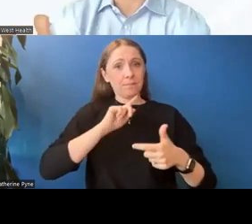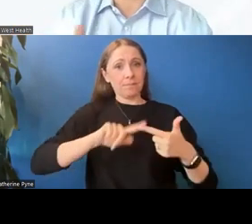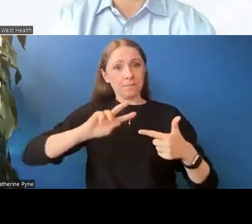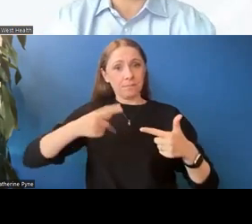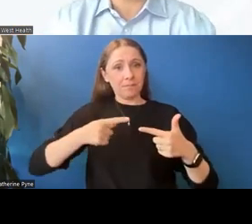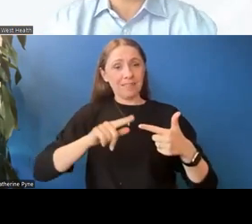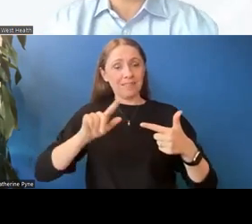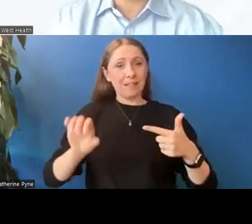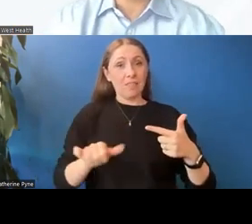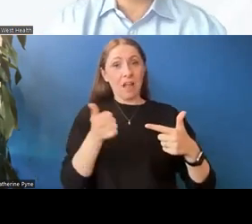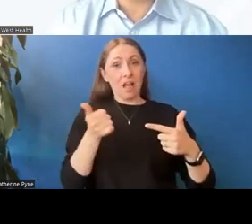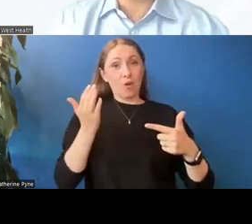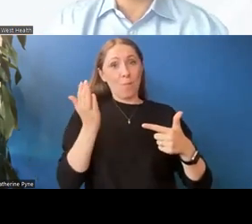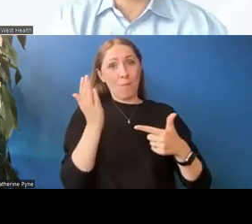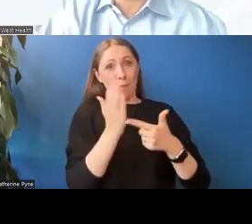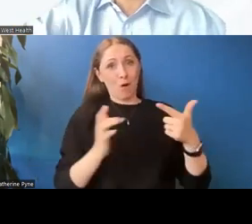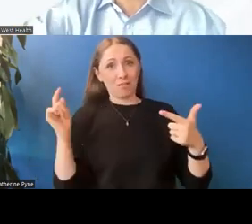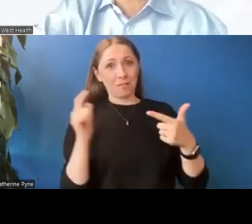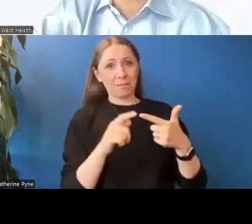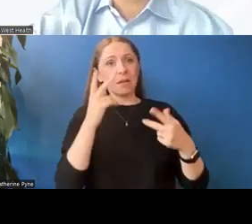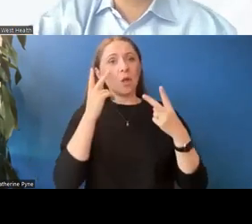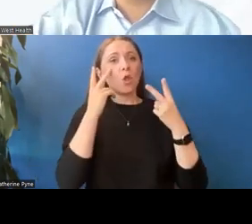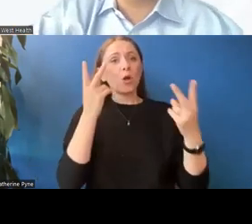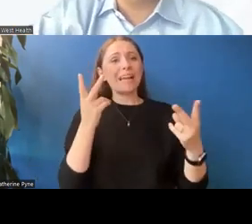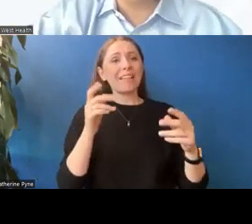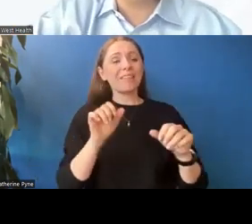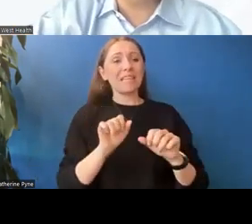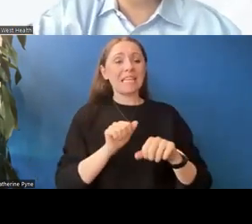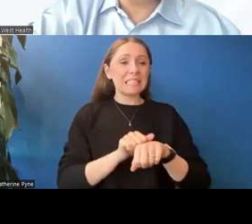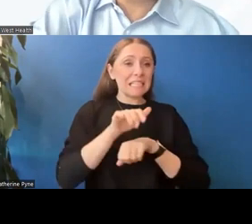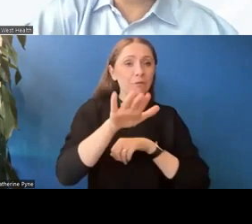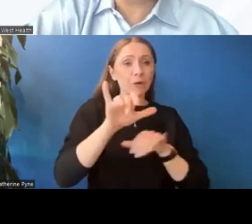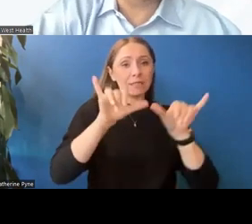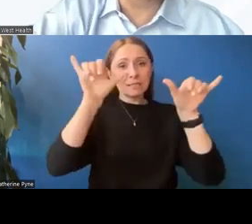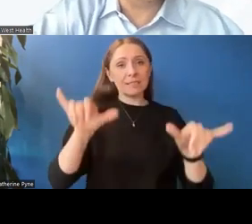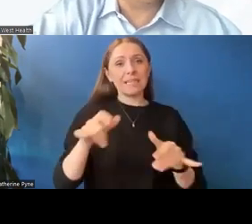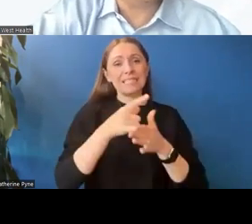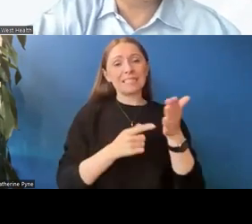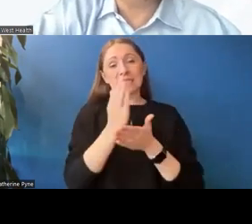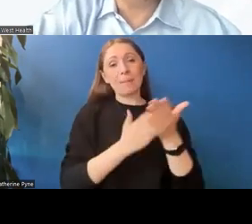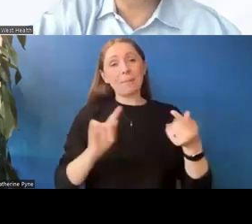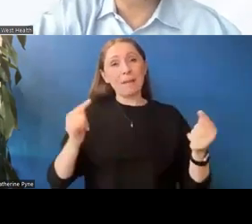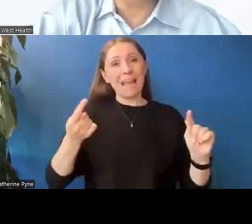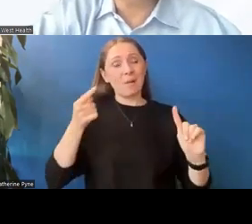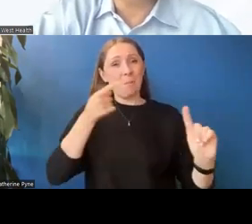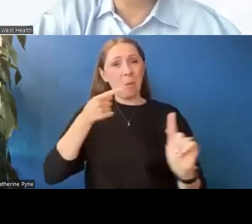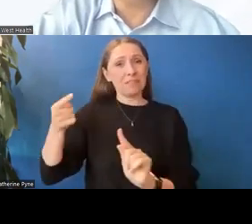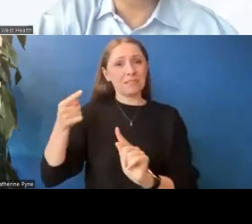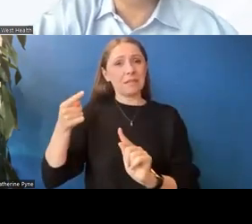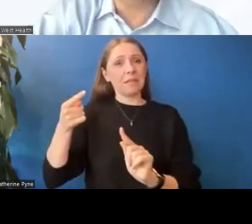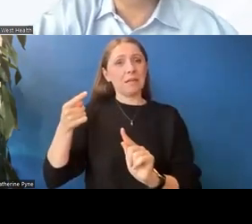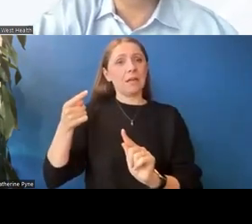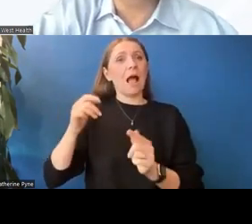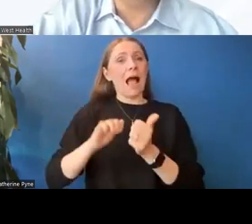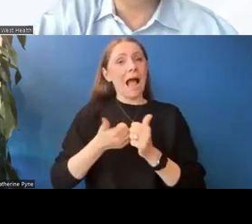of the coin, which is really looking at the delivery system and what are some of the pain points and opportunities for improving how care is delivered,